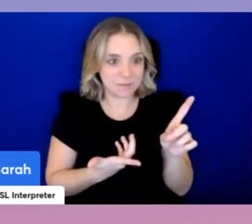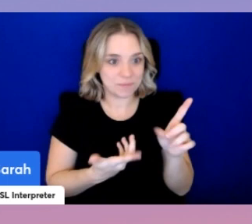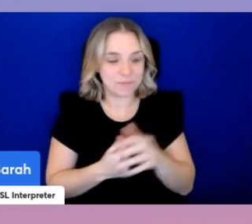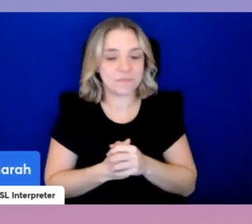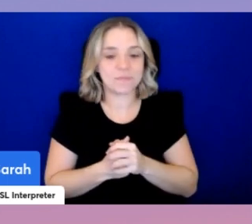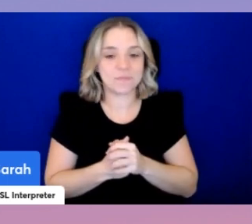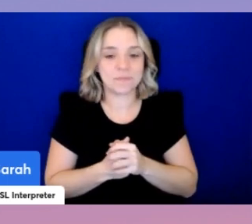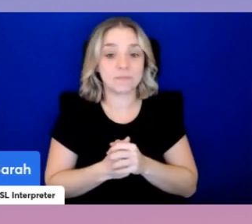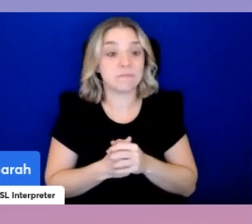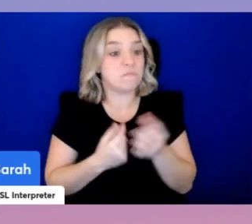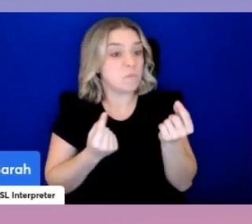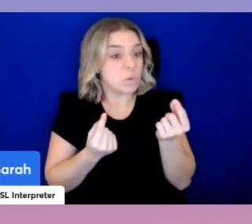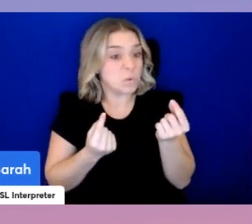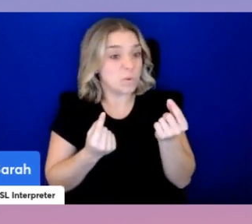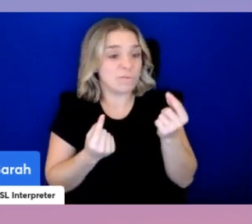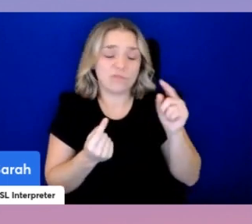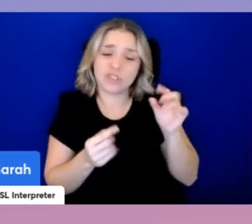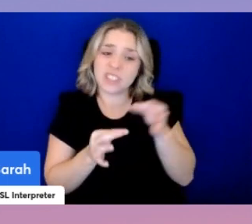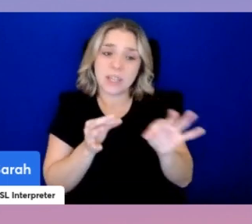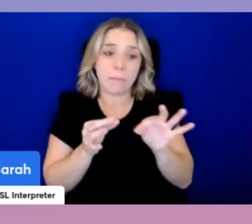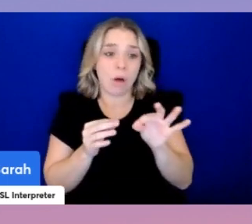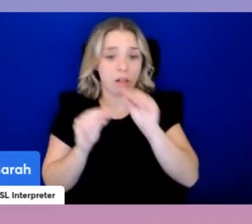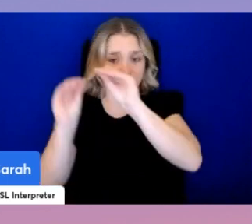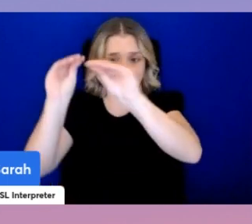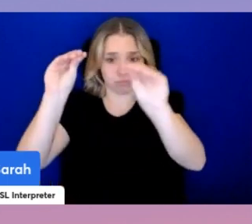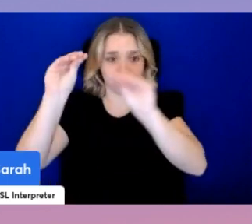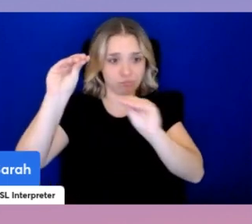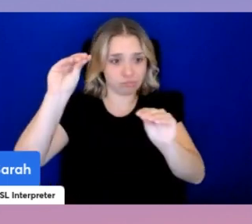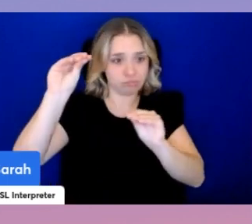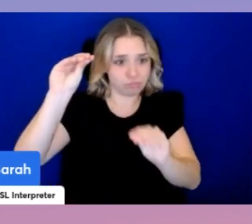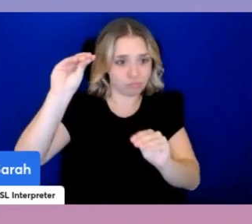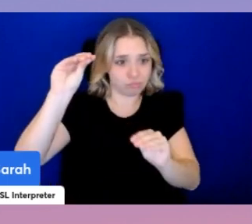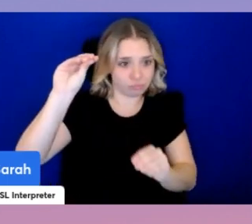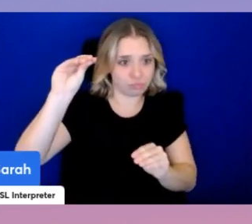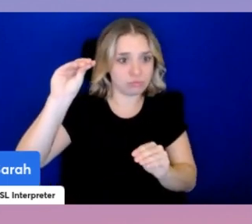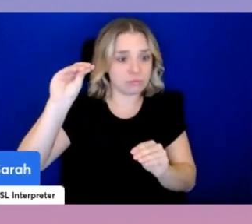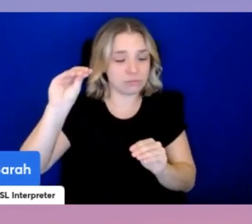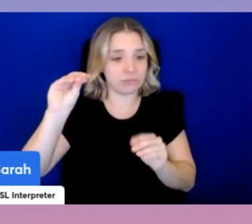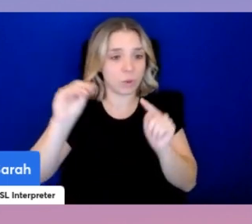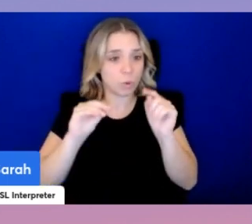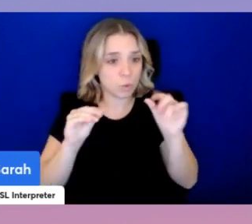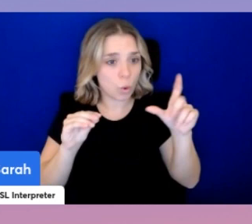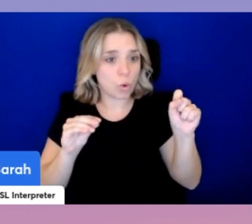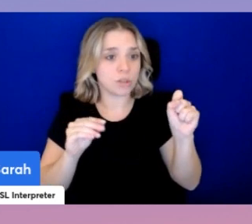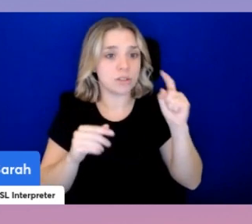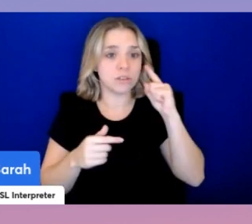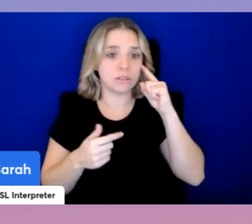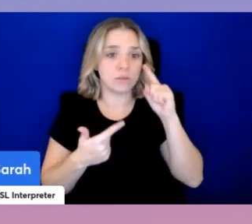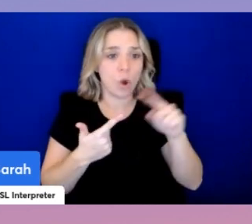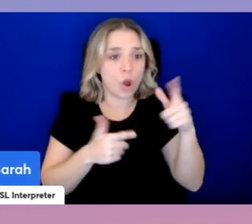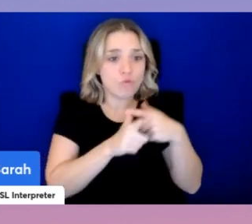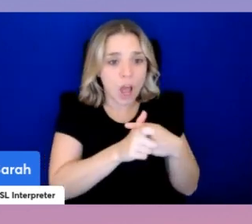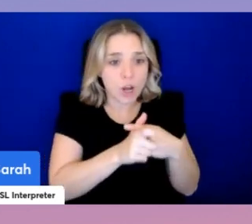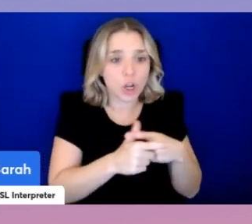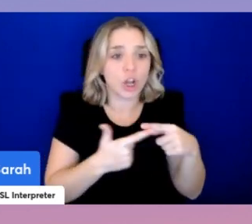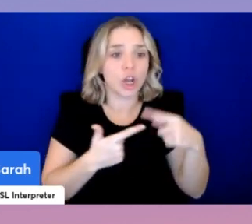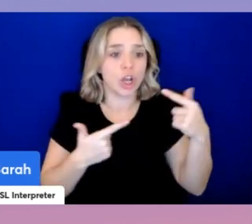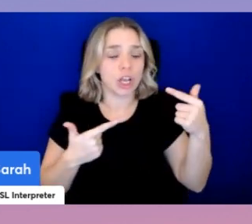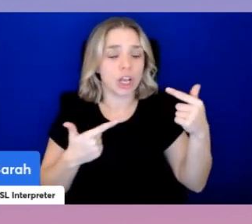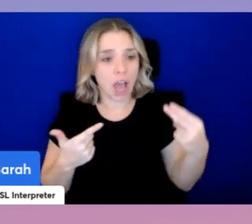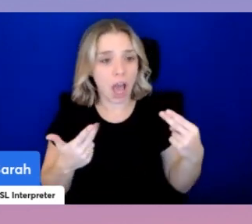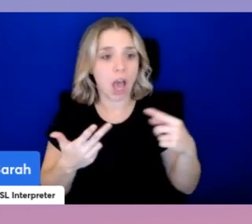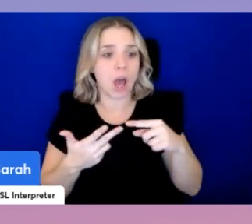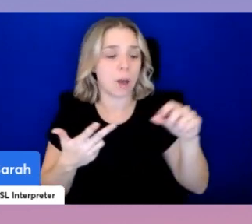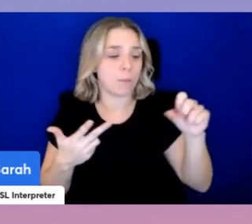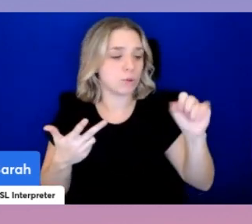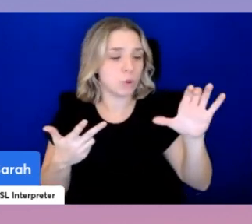What I need to do is just simply put the tools icon into the box for runner and for GitHub and for source code. And everyone